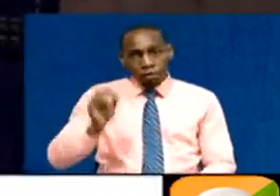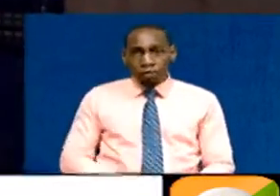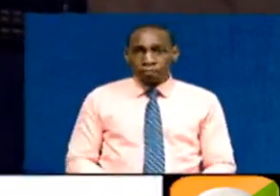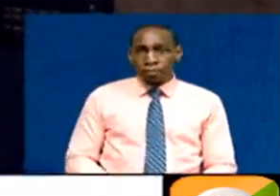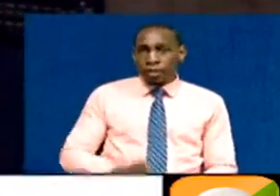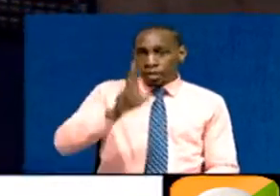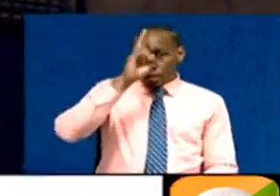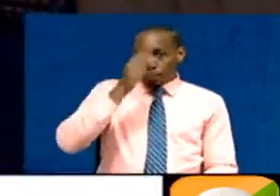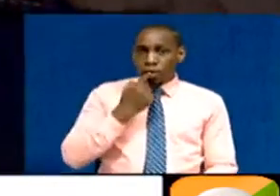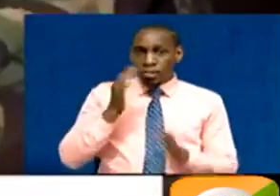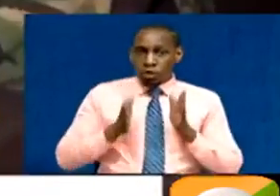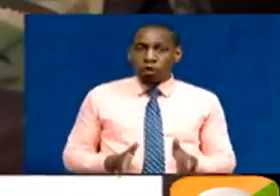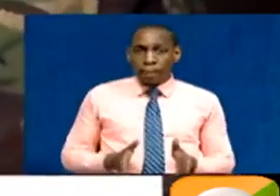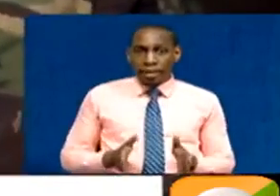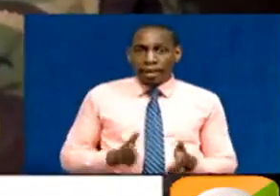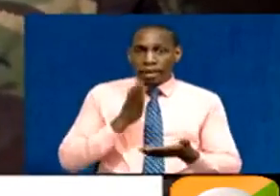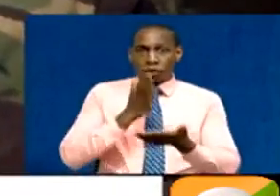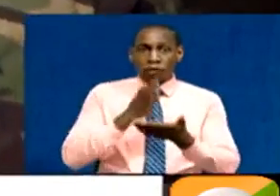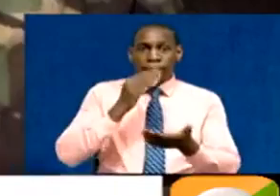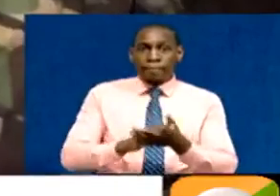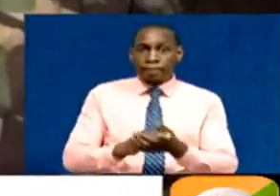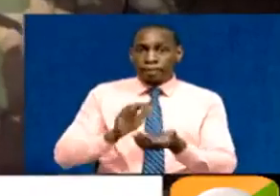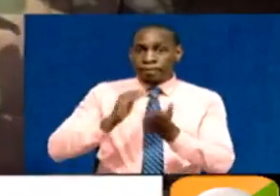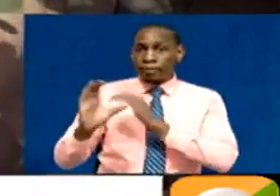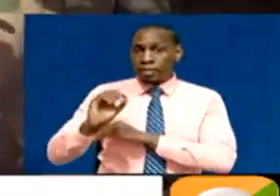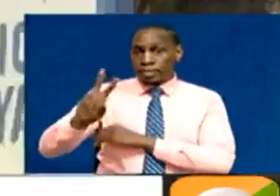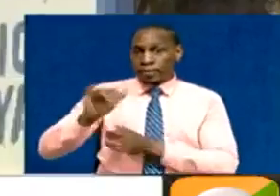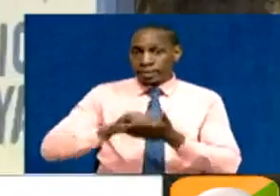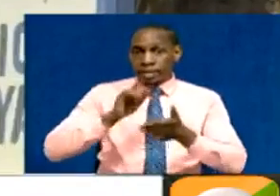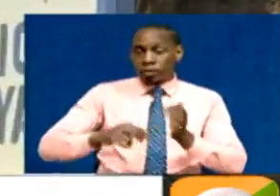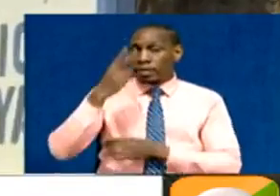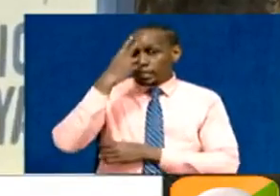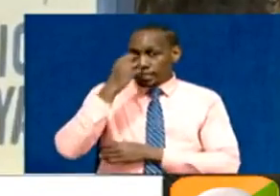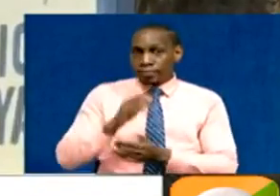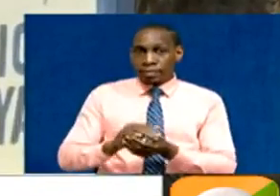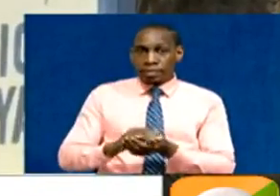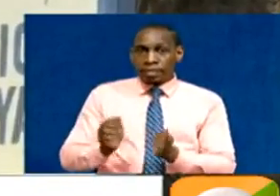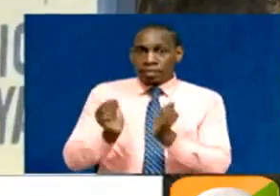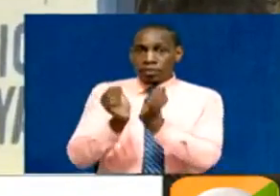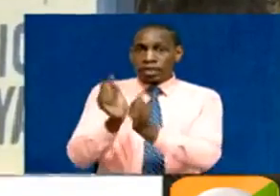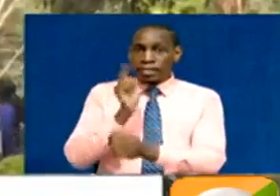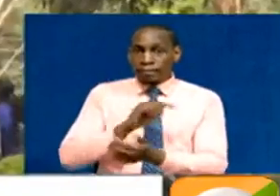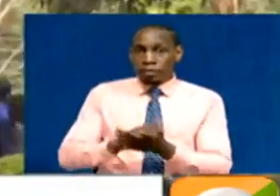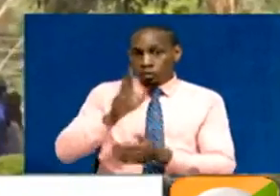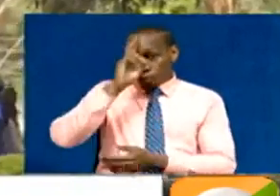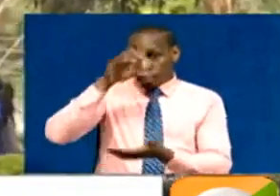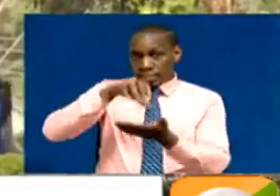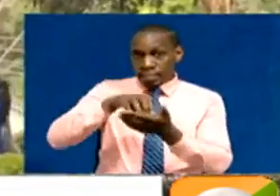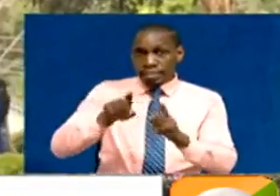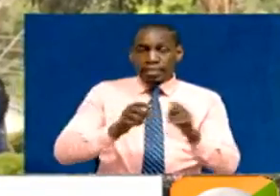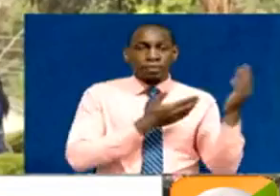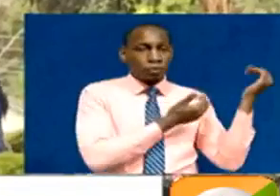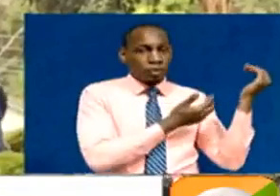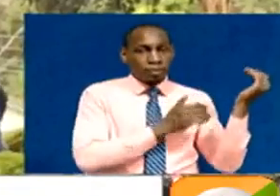Gichugu Police Commander Anthony Mbogo confirmed to Citizen TV that the suspect is being held at the Kirinyaga Police Station and